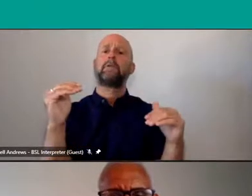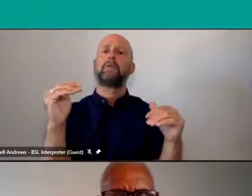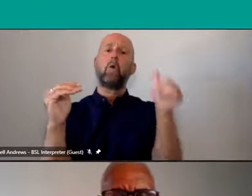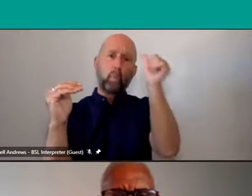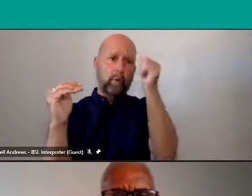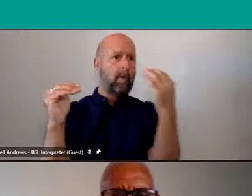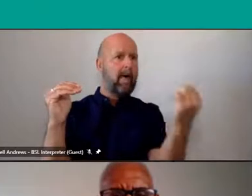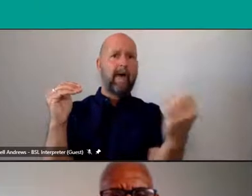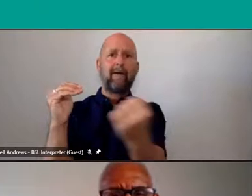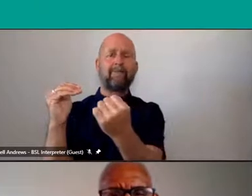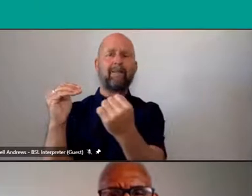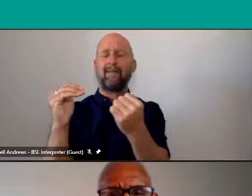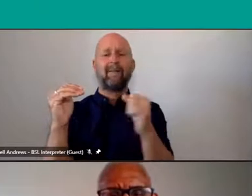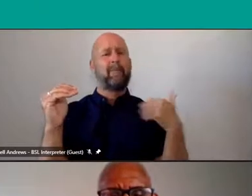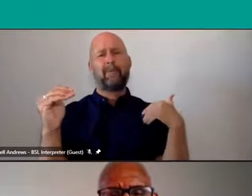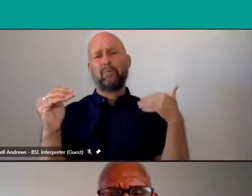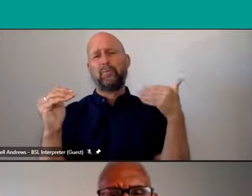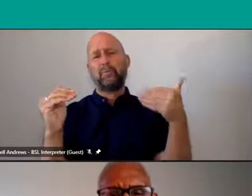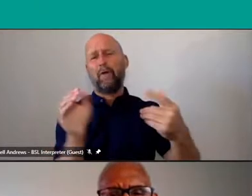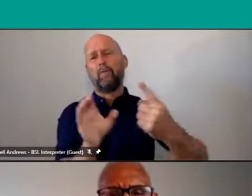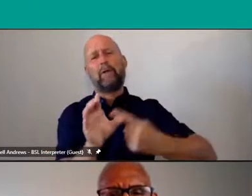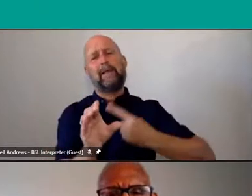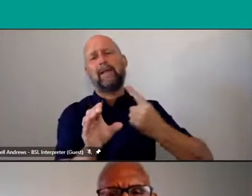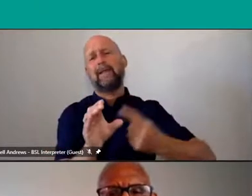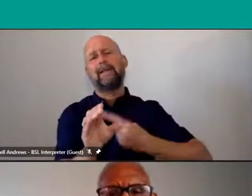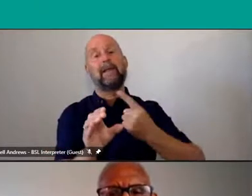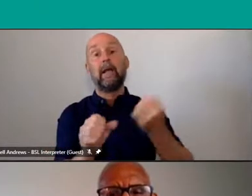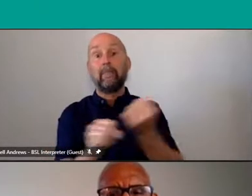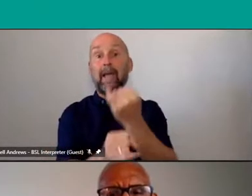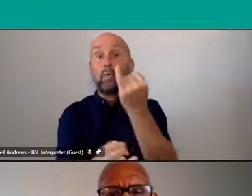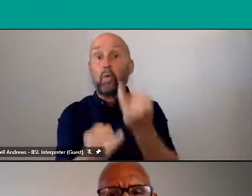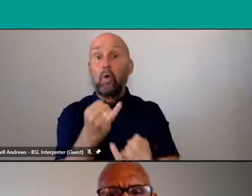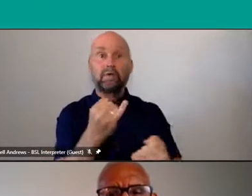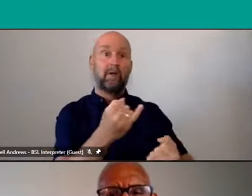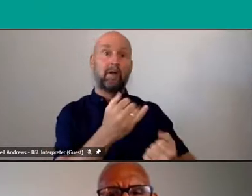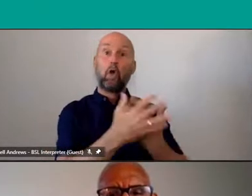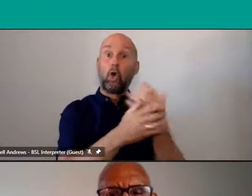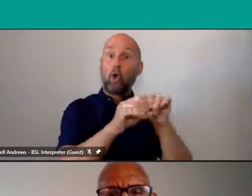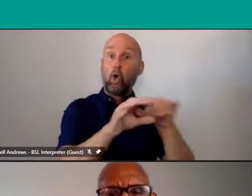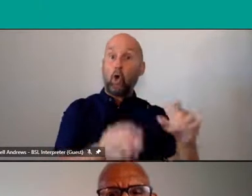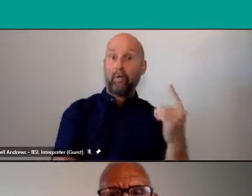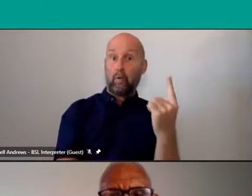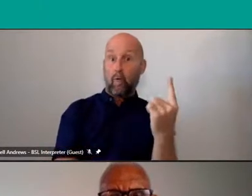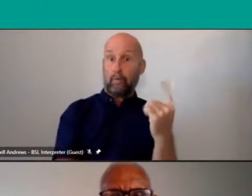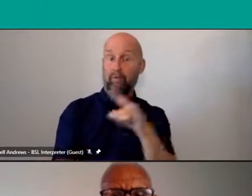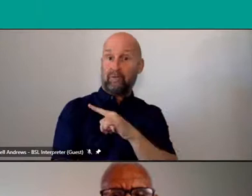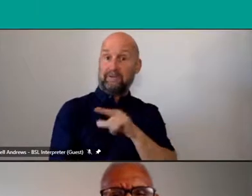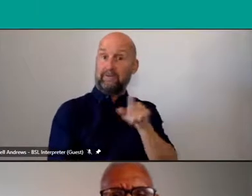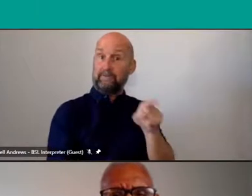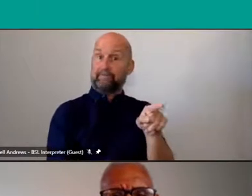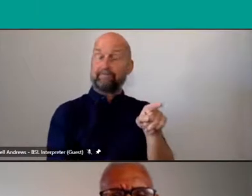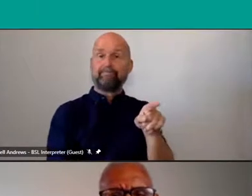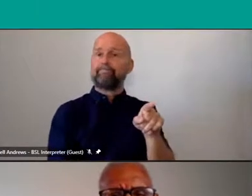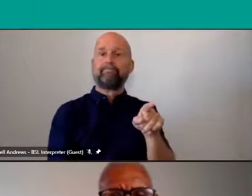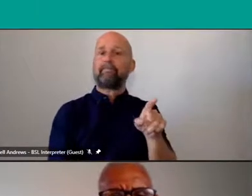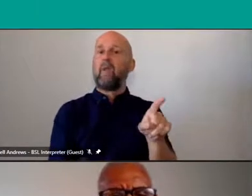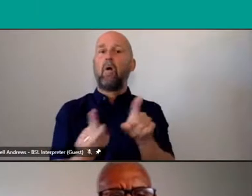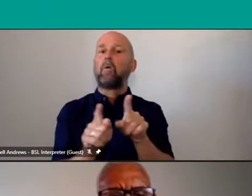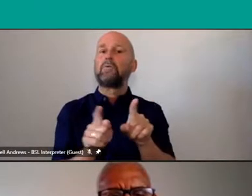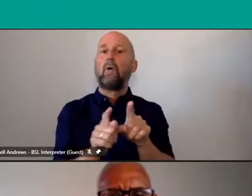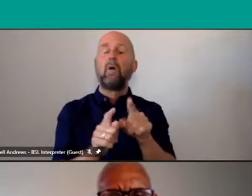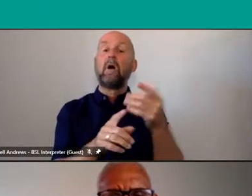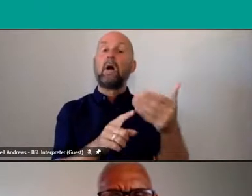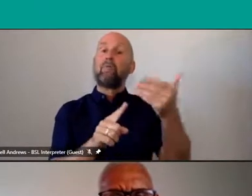are deep rooted. They have been worsened, and not just by COVID-19, but also by